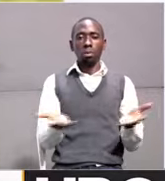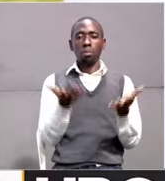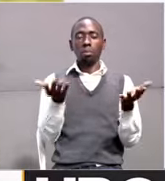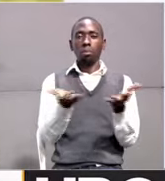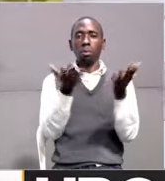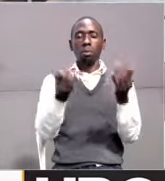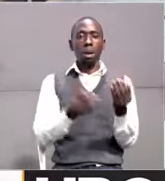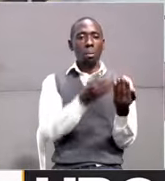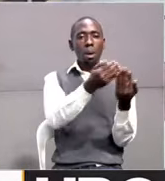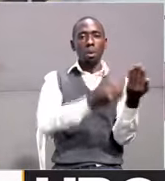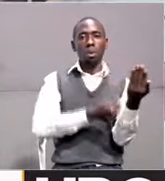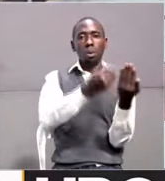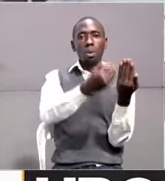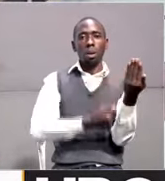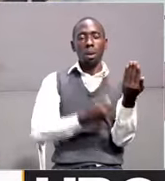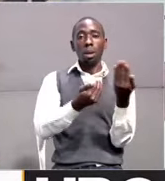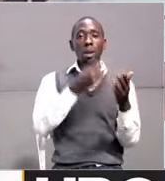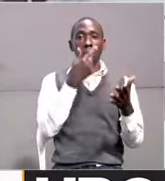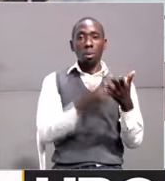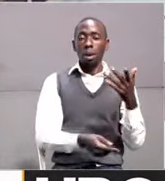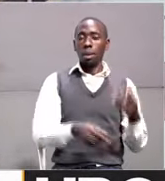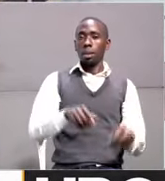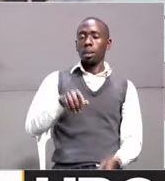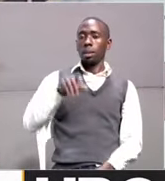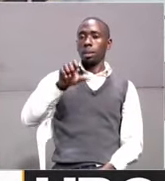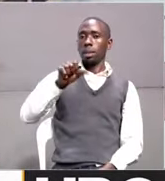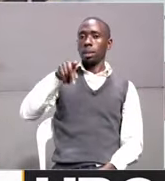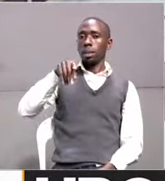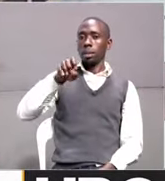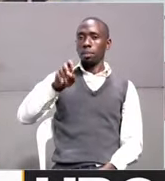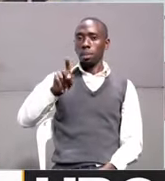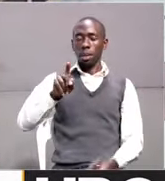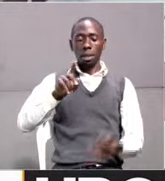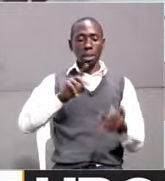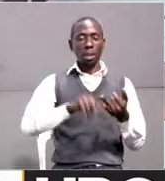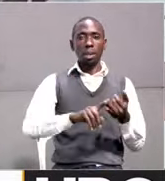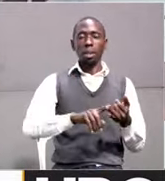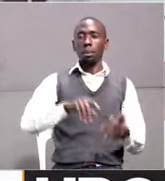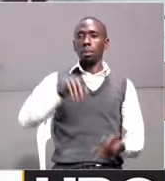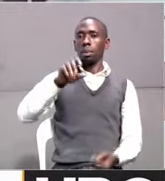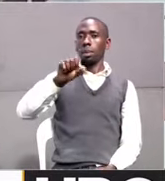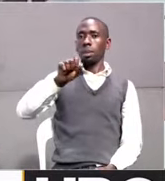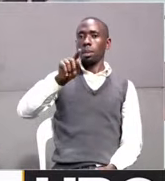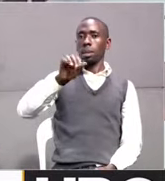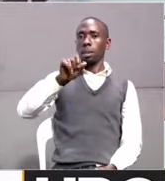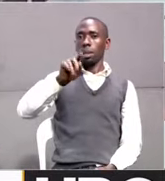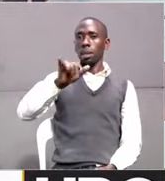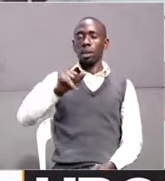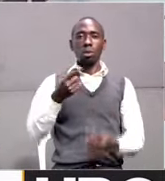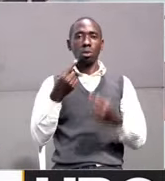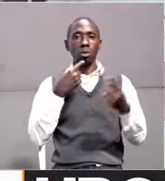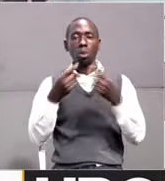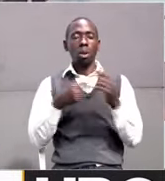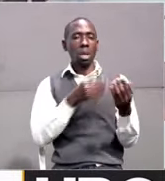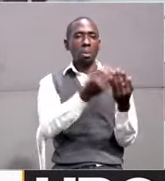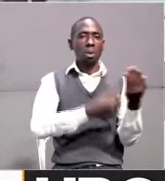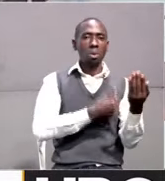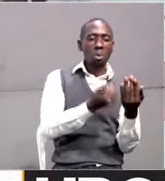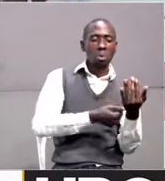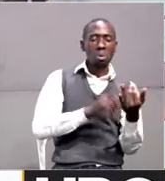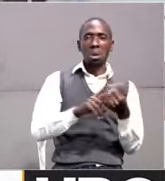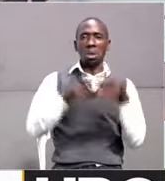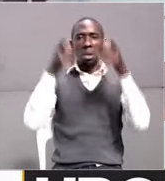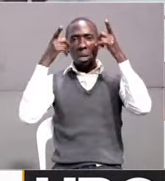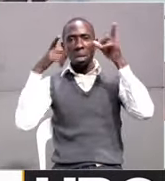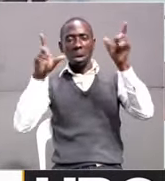bananas, what Stanley and Speak were writing about, the bananas, the cows. Okay, we can